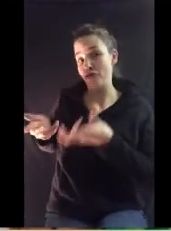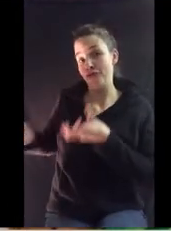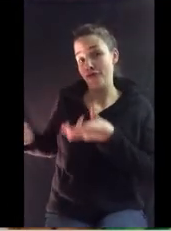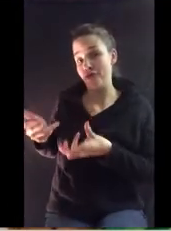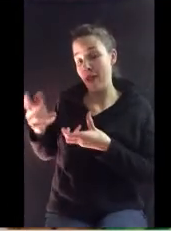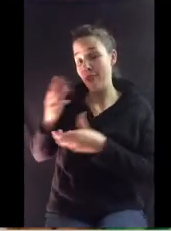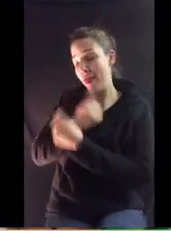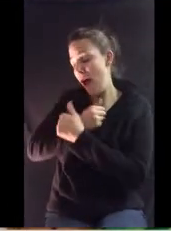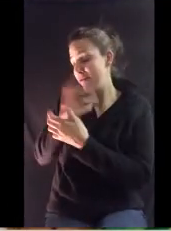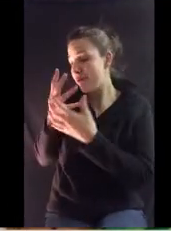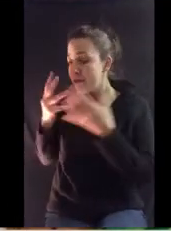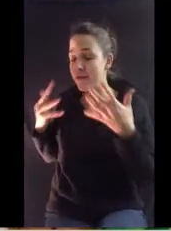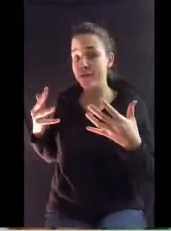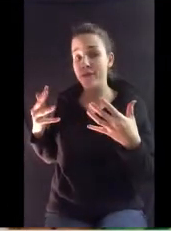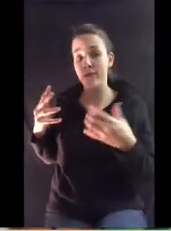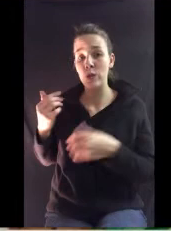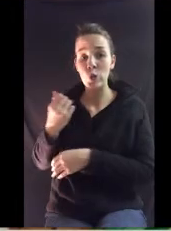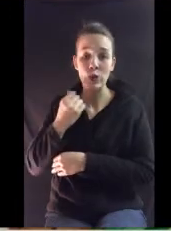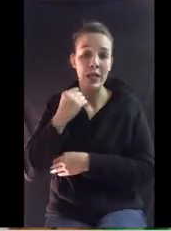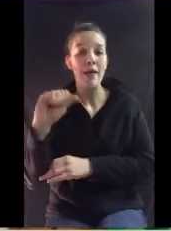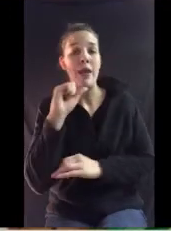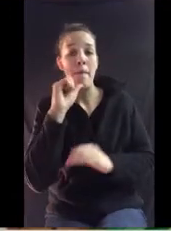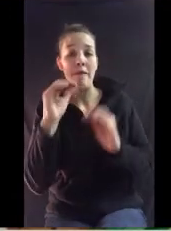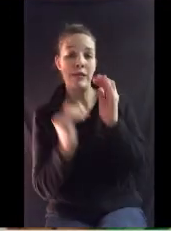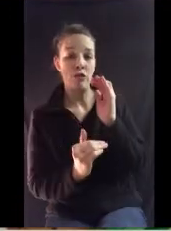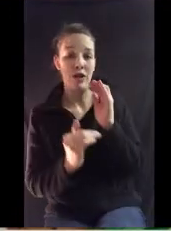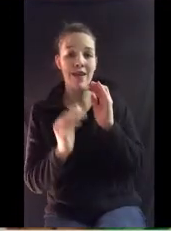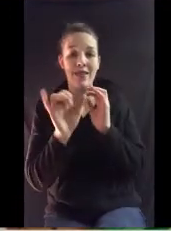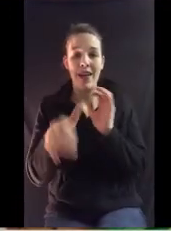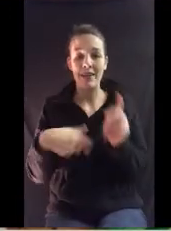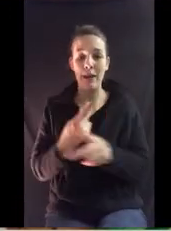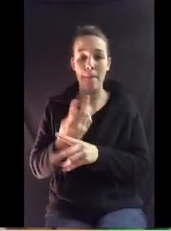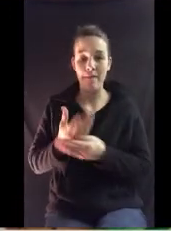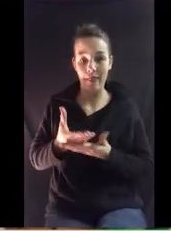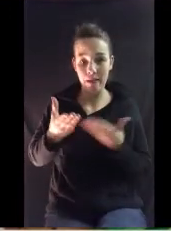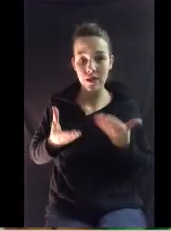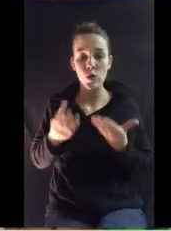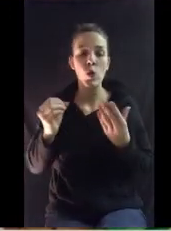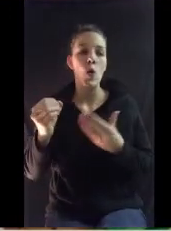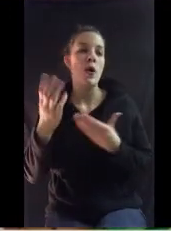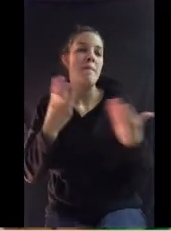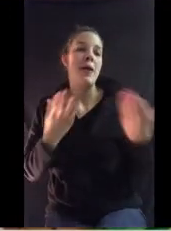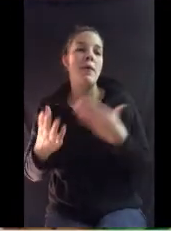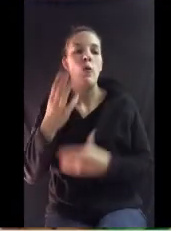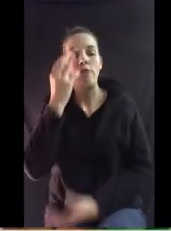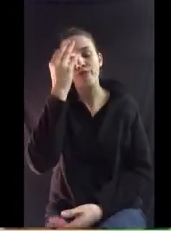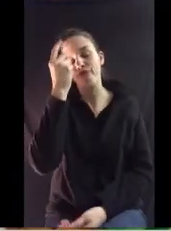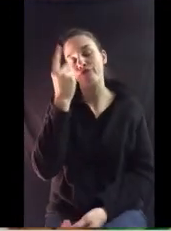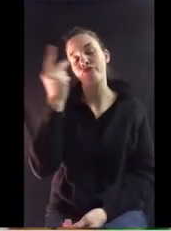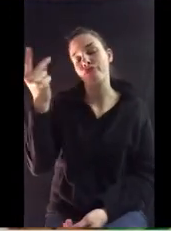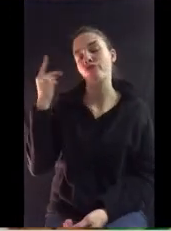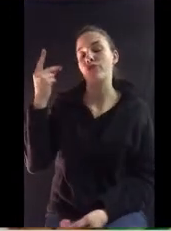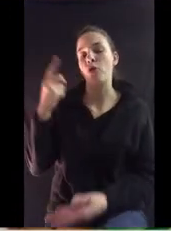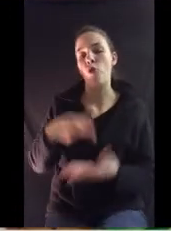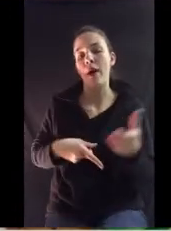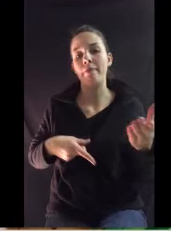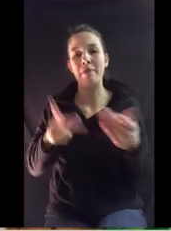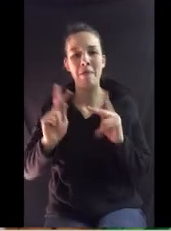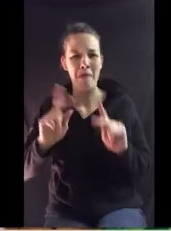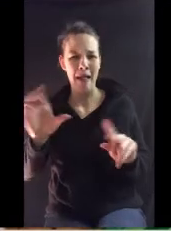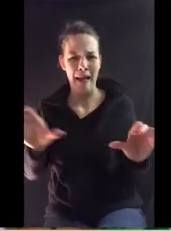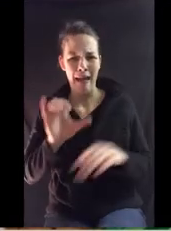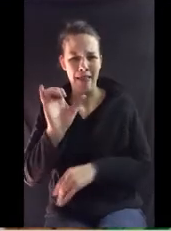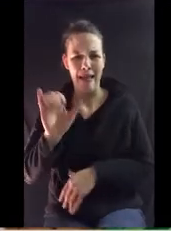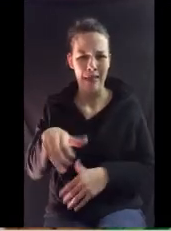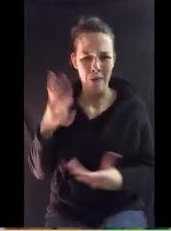our neighbors in a loving way, and to stand up against injustice and those kind of things. So we might also want to reflect